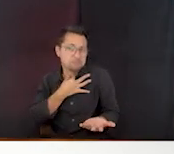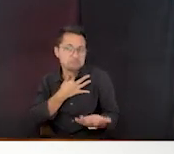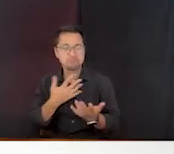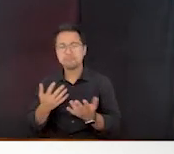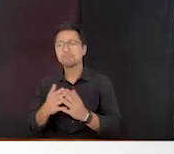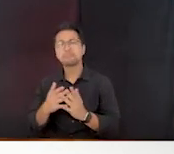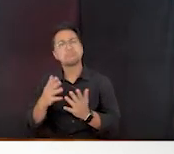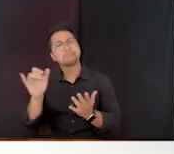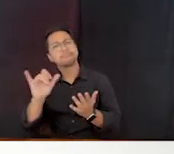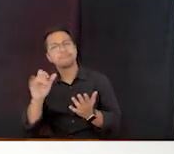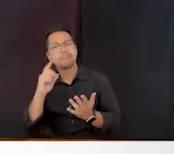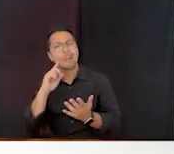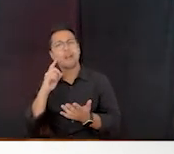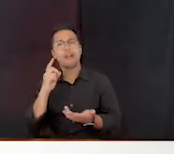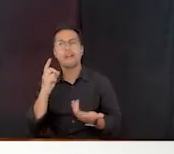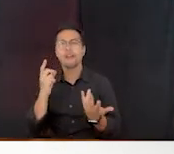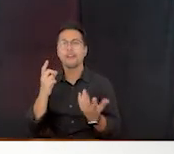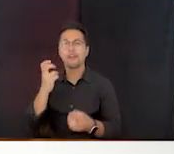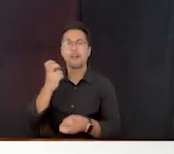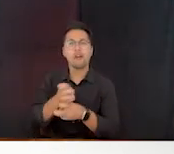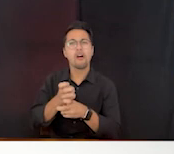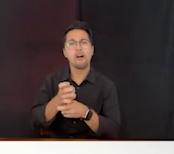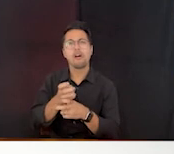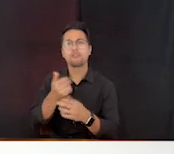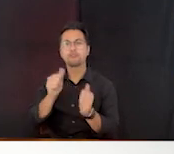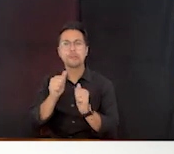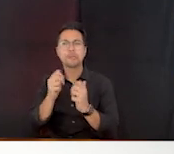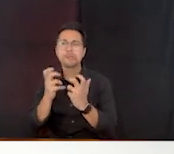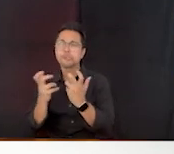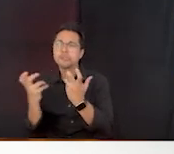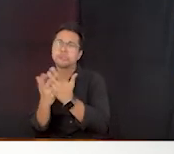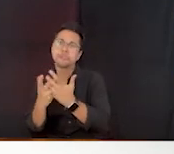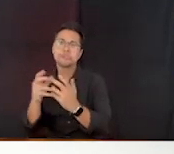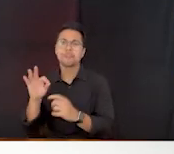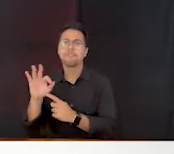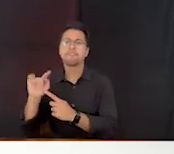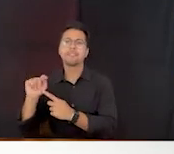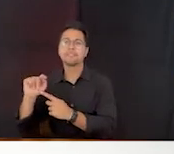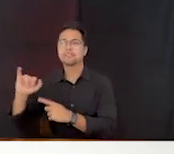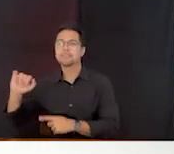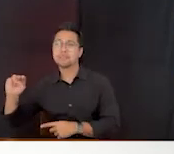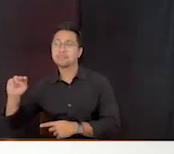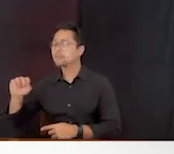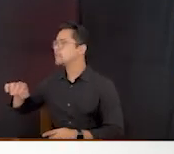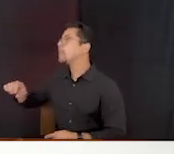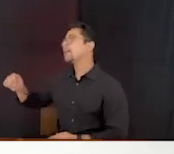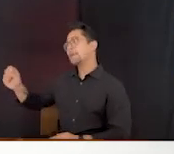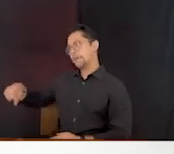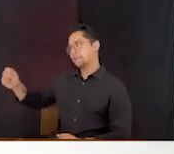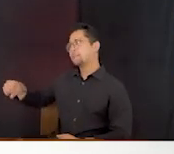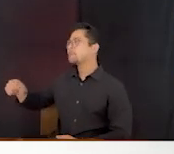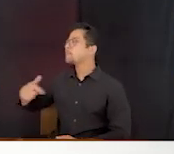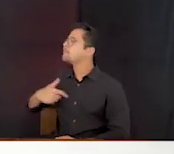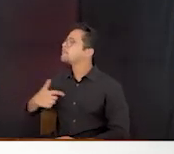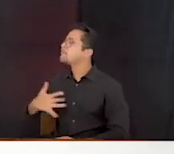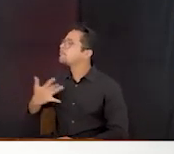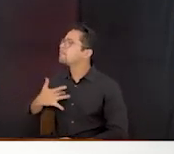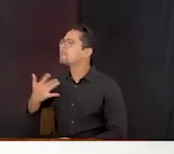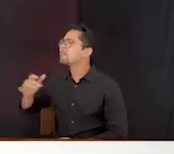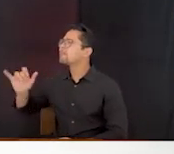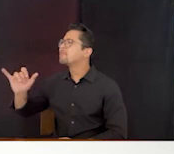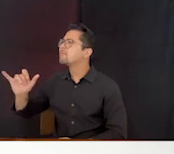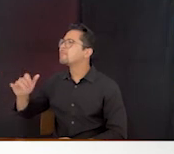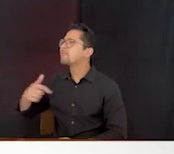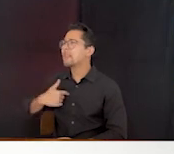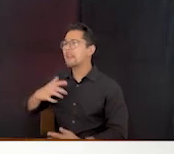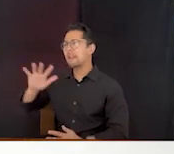Like, was it difficult to like kind of fit in or something? Yeah, I felt like really, I was kind